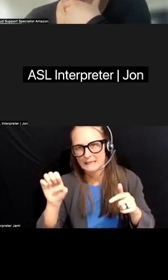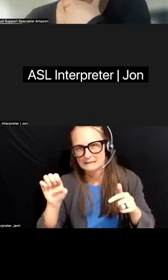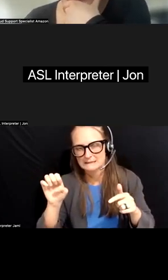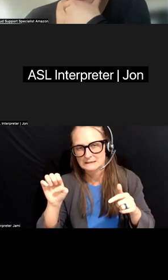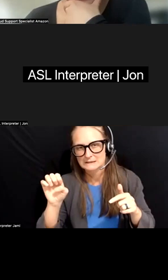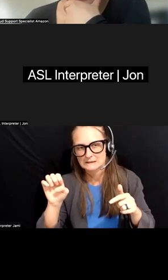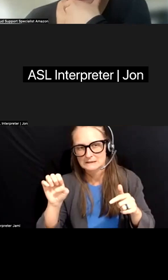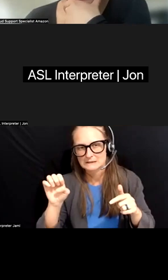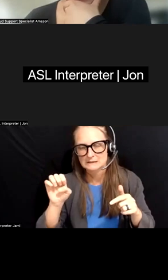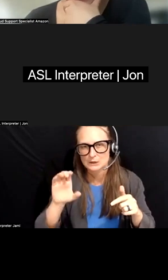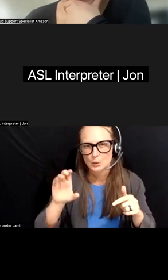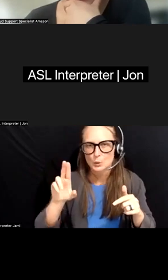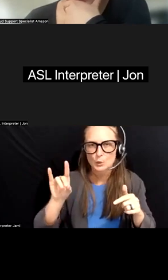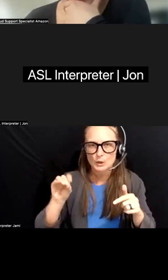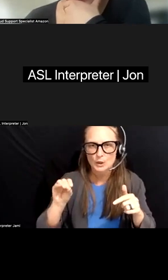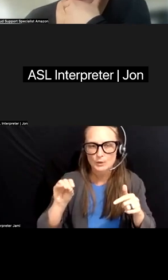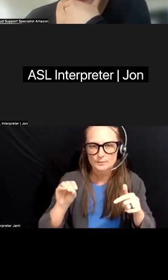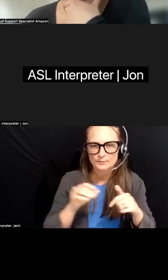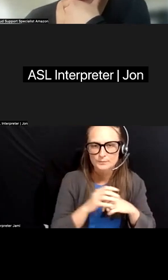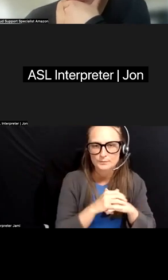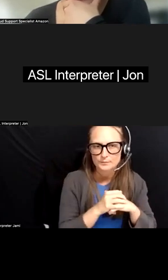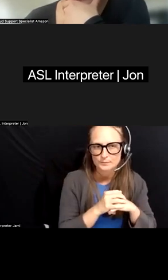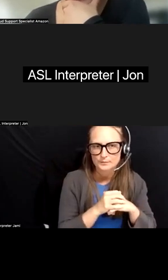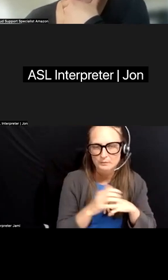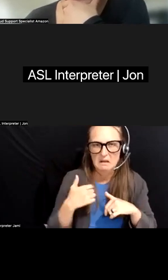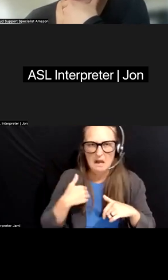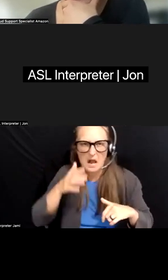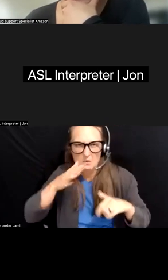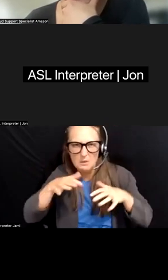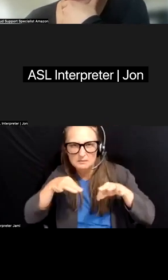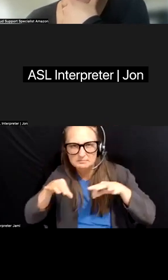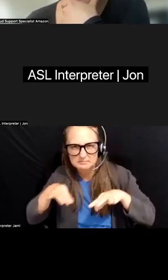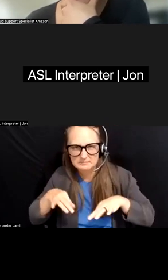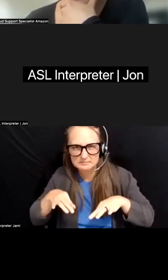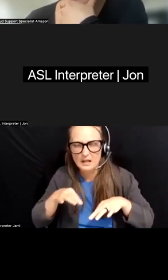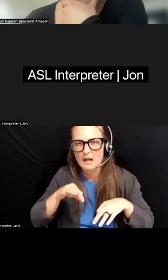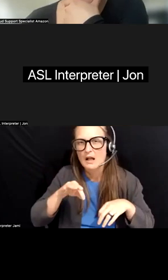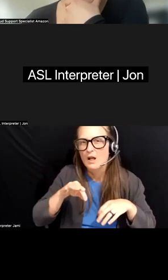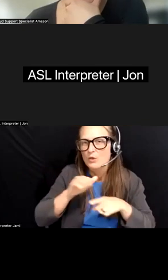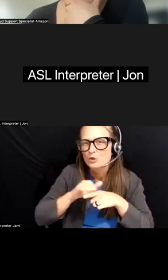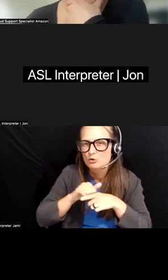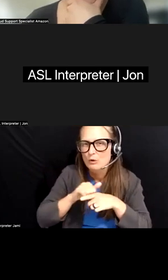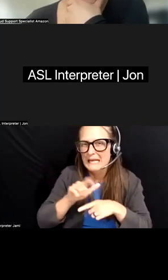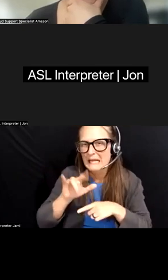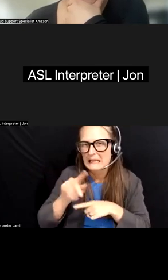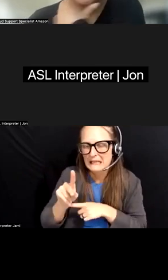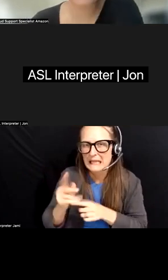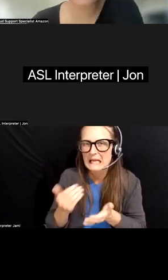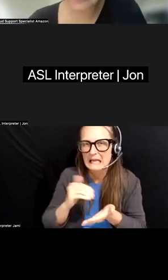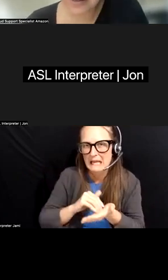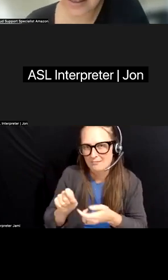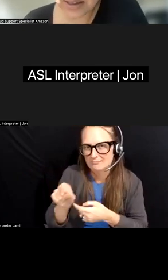them on the training site, I'll get them there, and I'll drop the training site link again for everyone in case you're not on